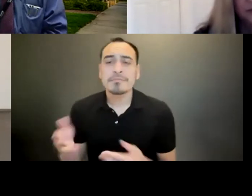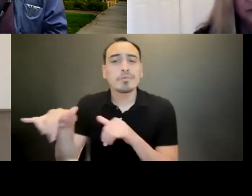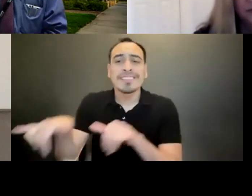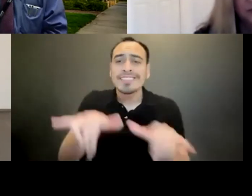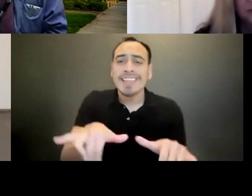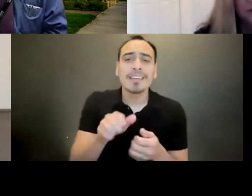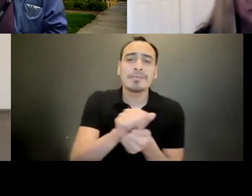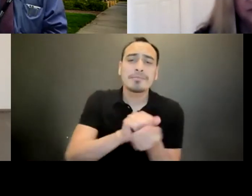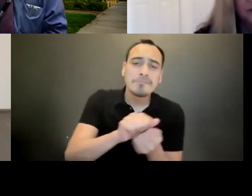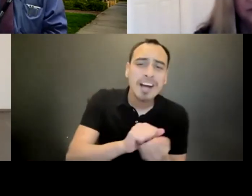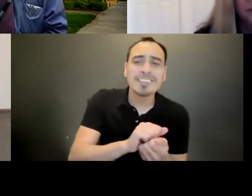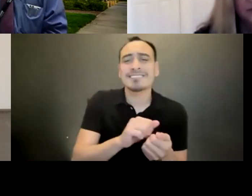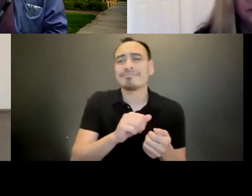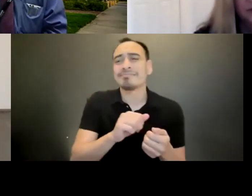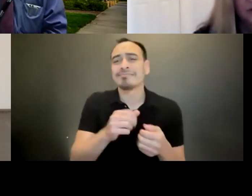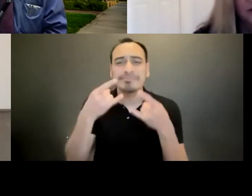keeping distance,